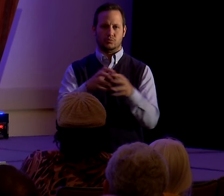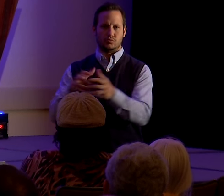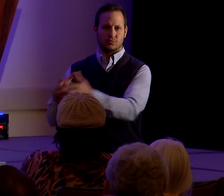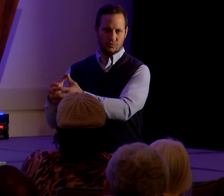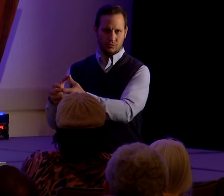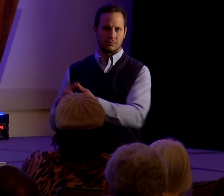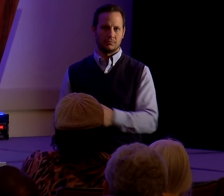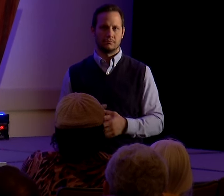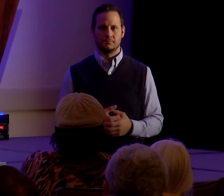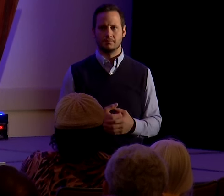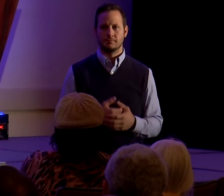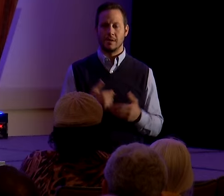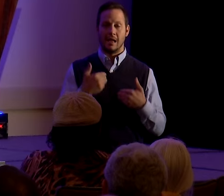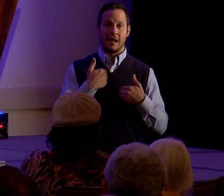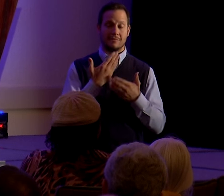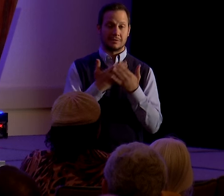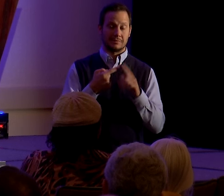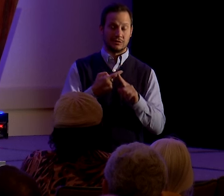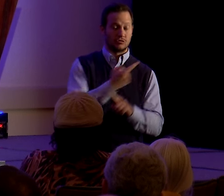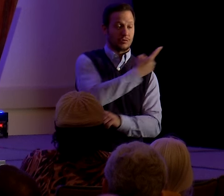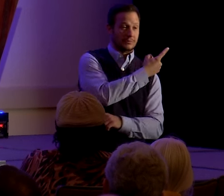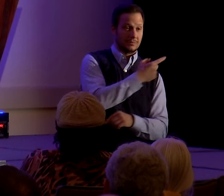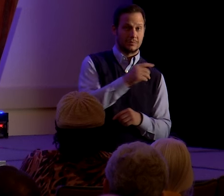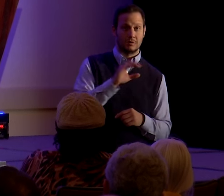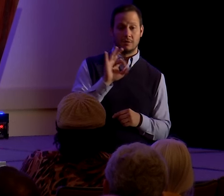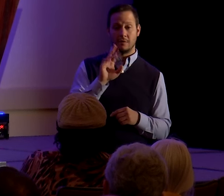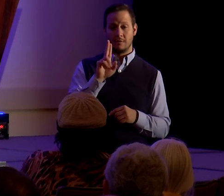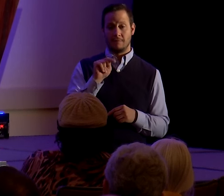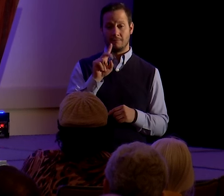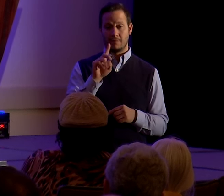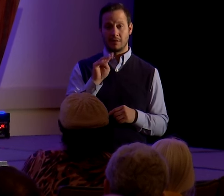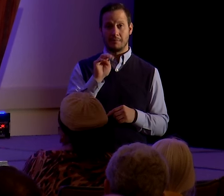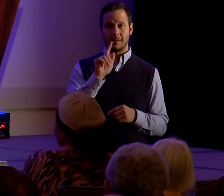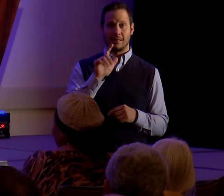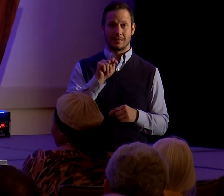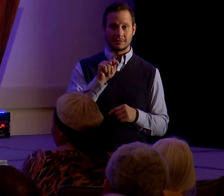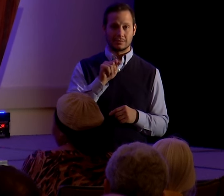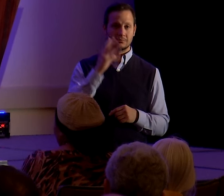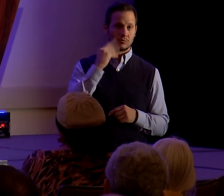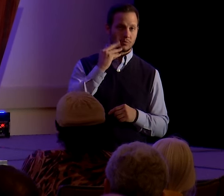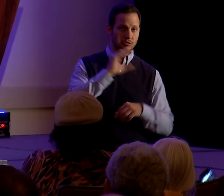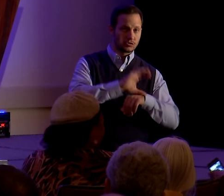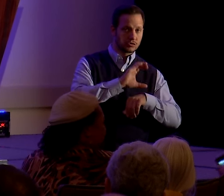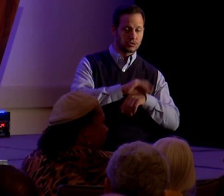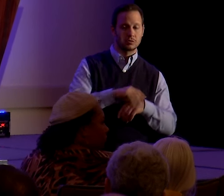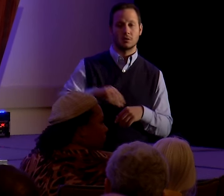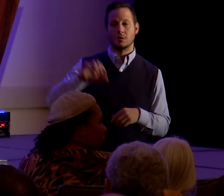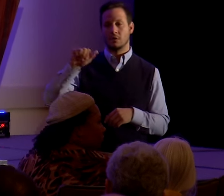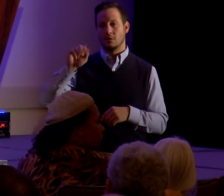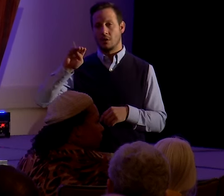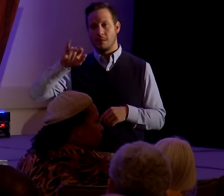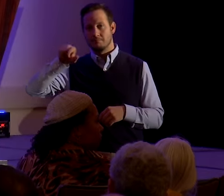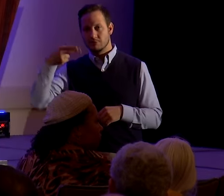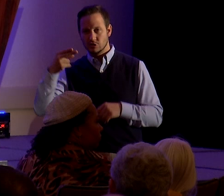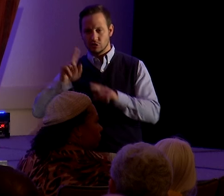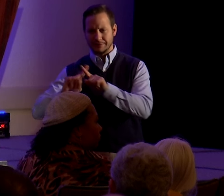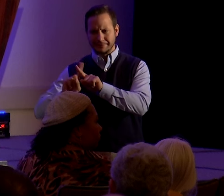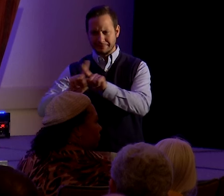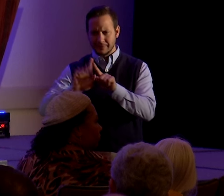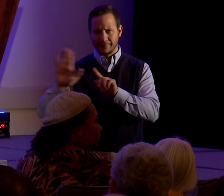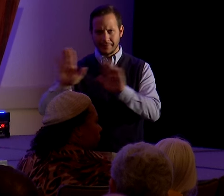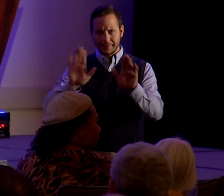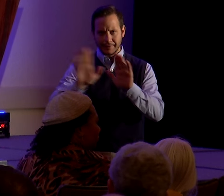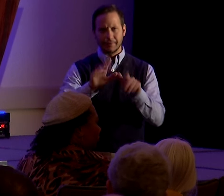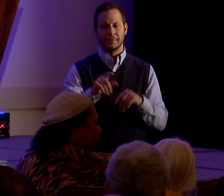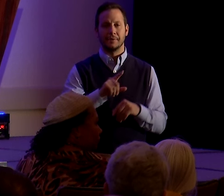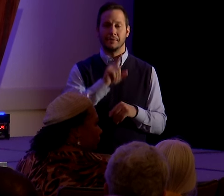they're extremes, right? He talked about the fundamentalist Mormon church. She talked about the Amish, the different variations of Amish. Which,